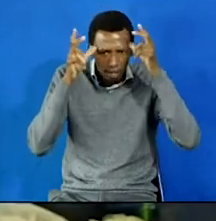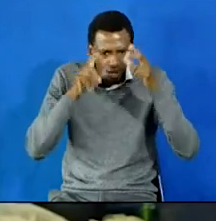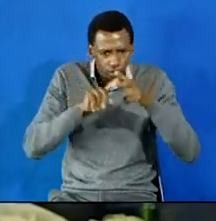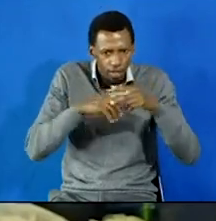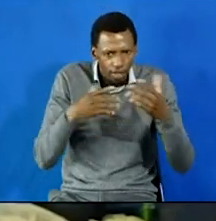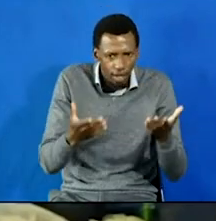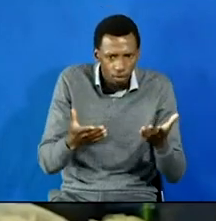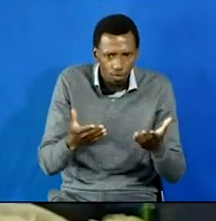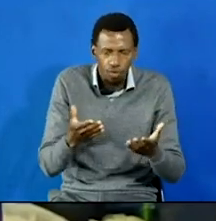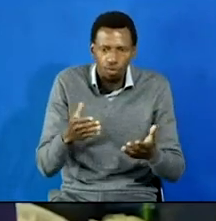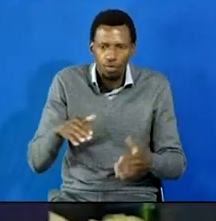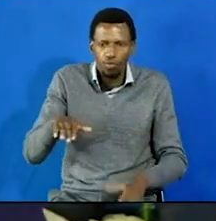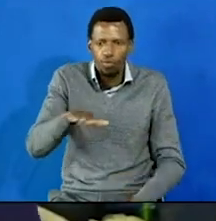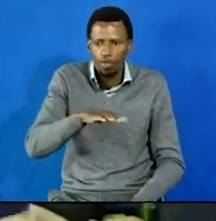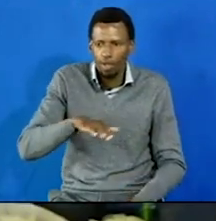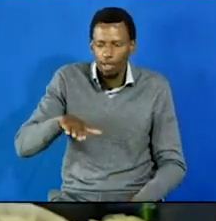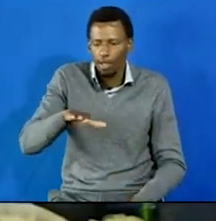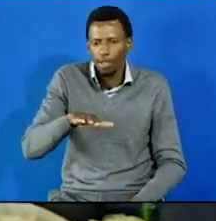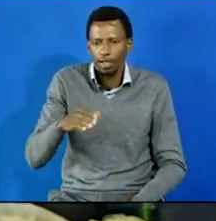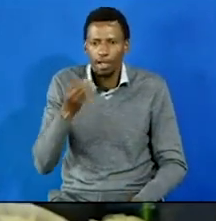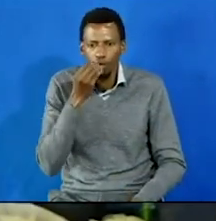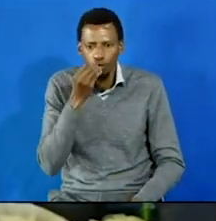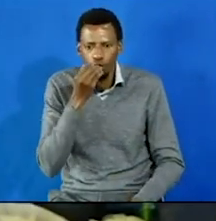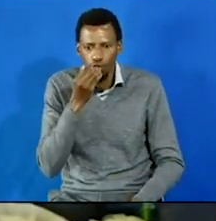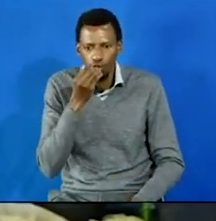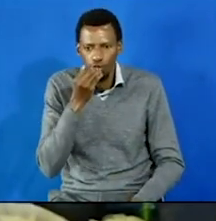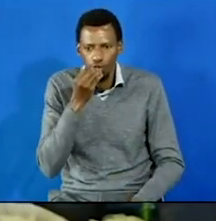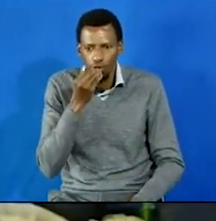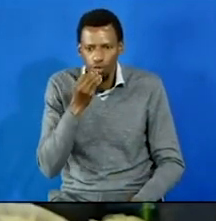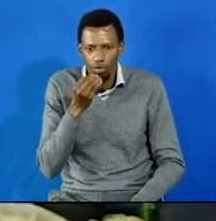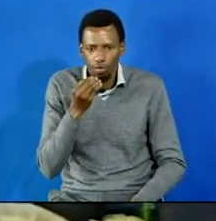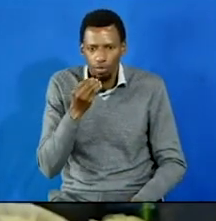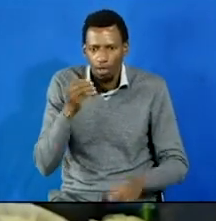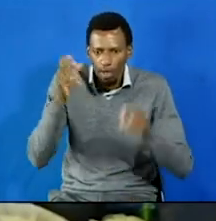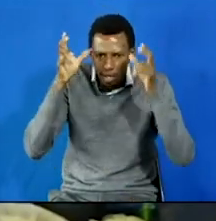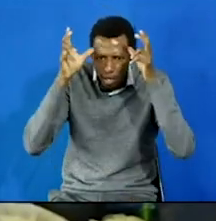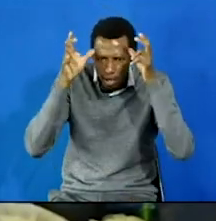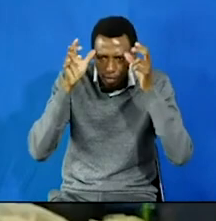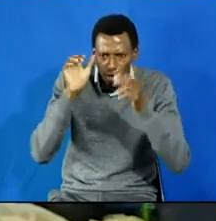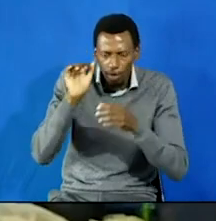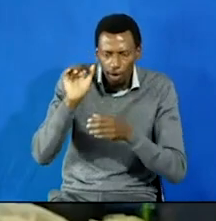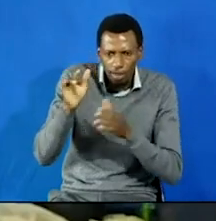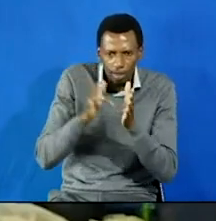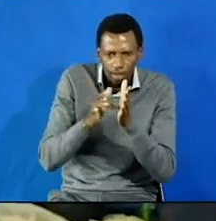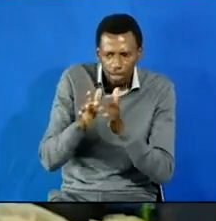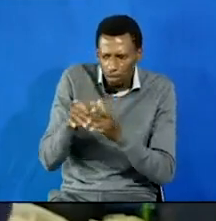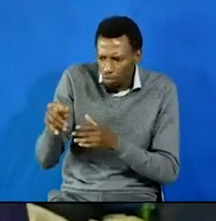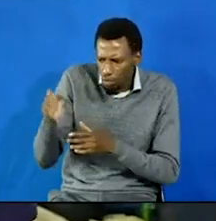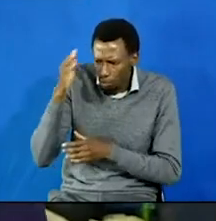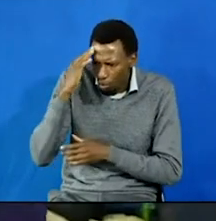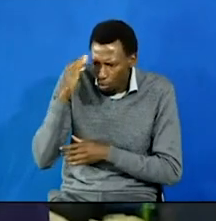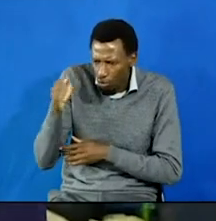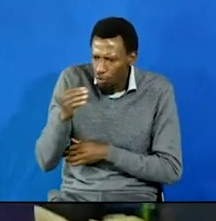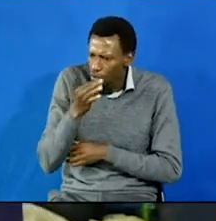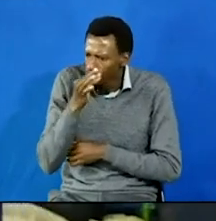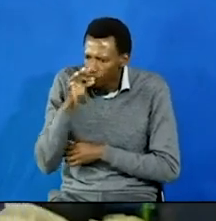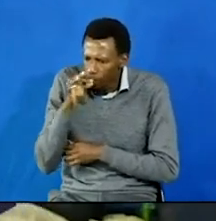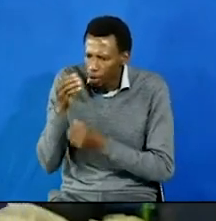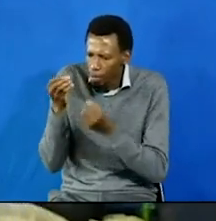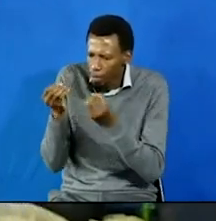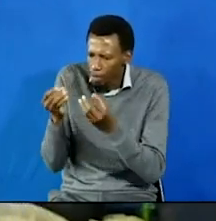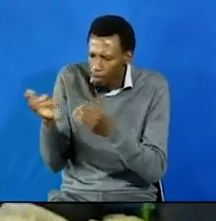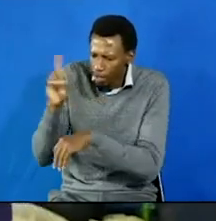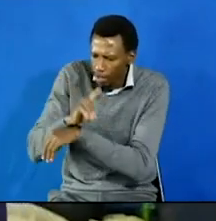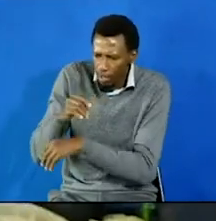That Jesus, you know, you have fasted here for so many days, And I know you are angry.